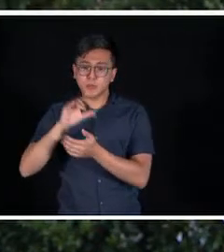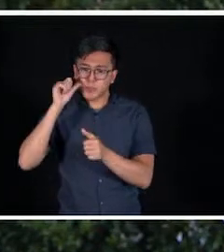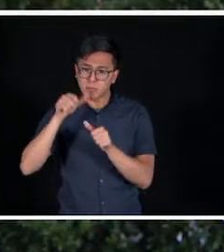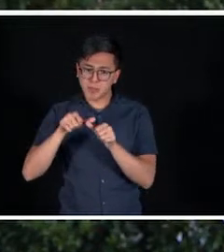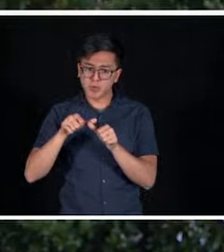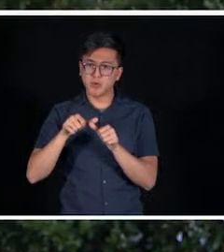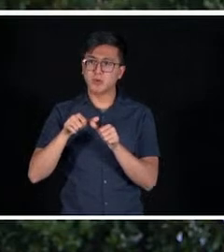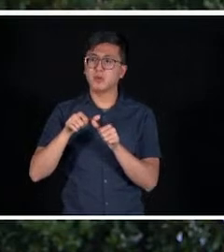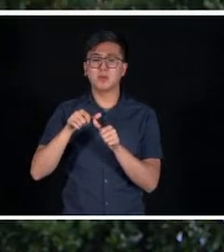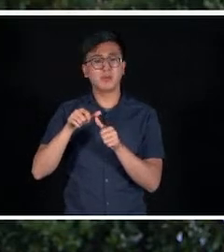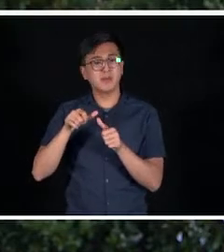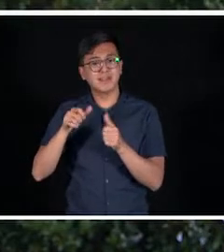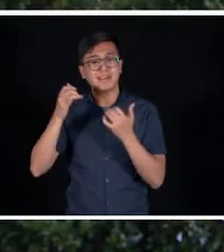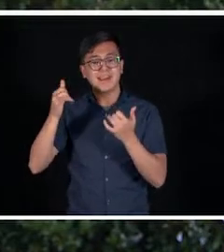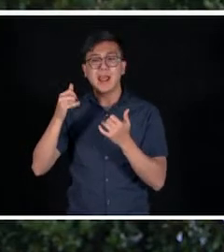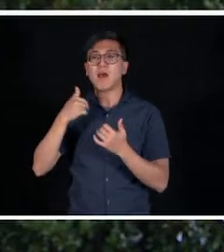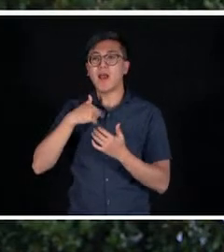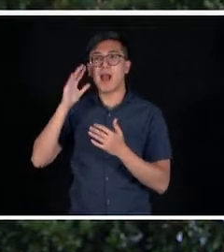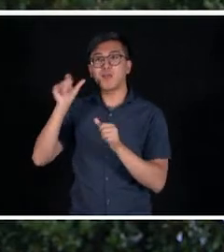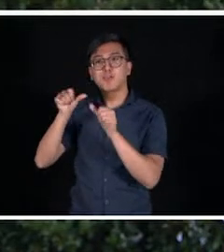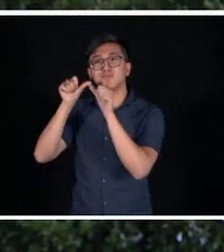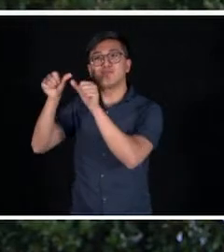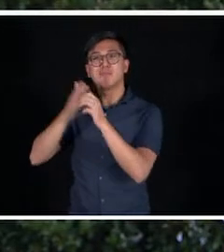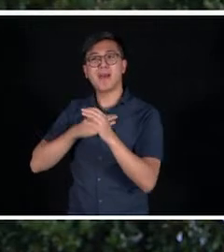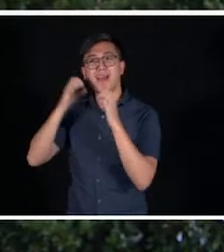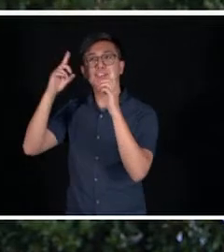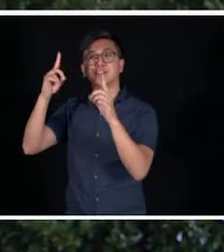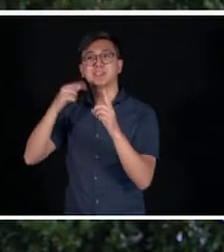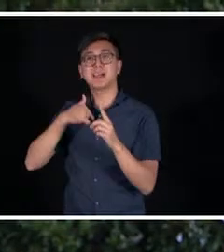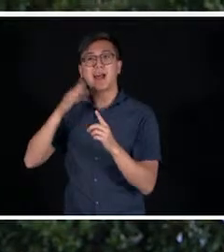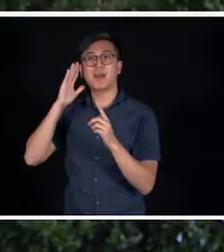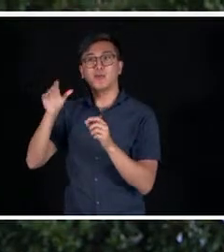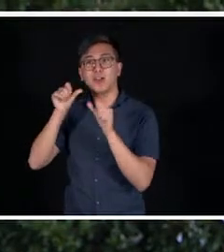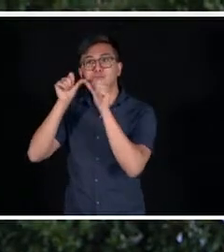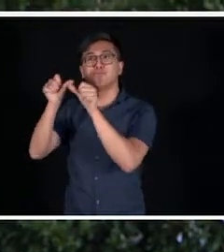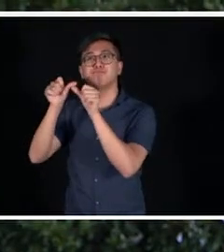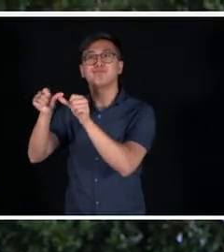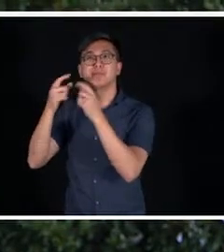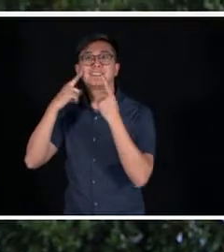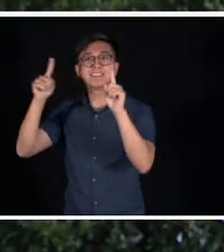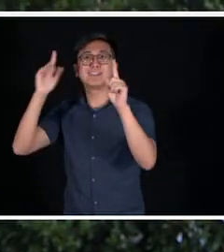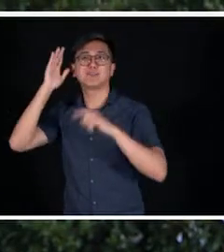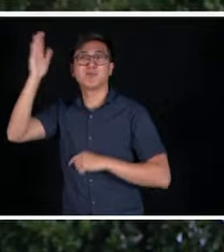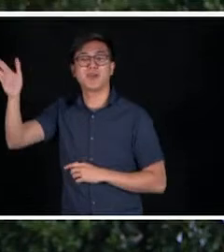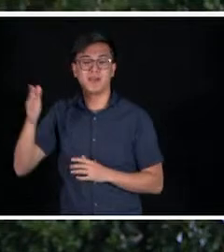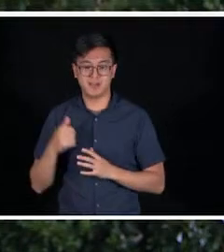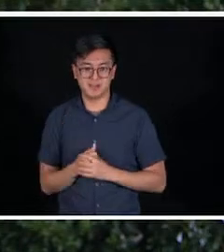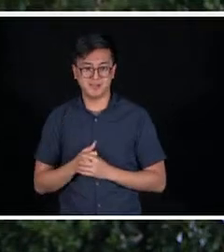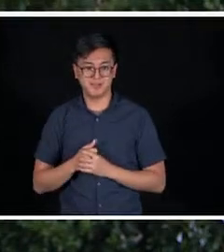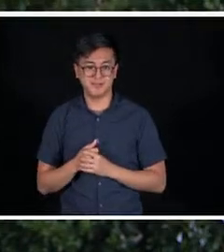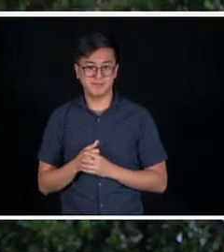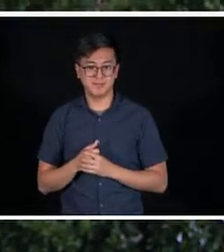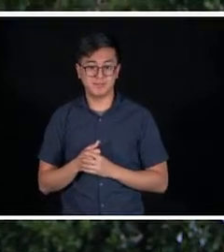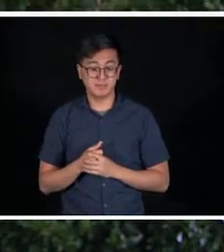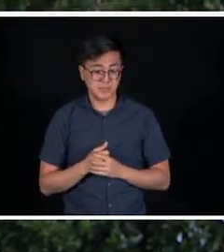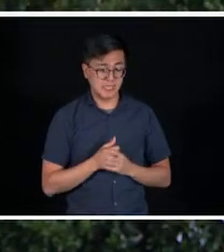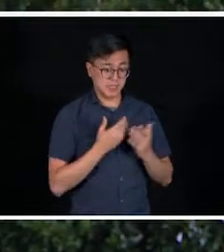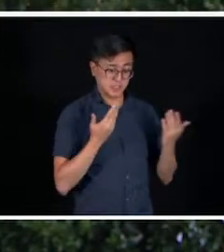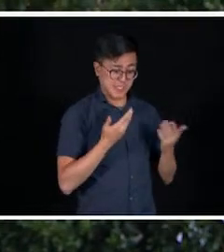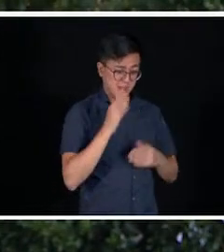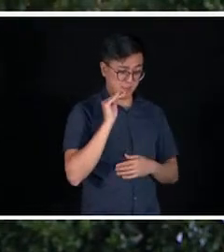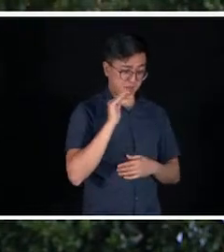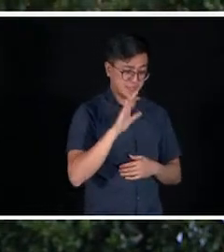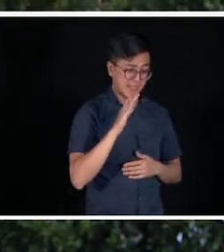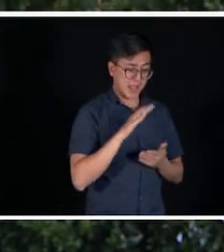but stepping into a legacy of excellence. Carry with you the knowledge and experience you have gained